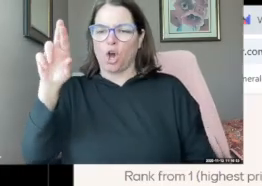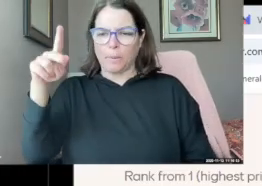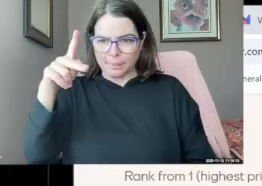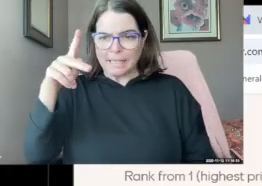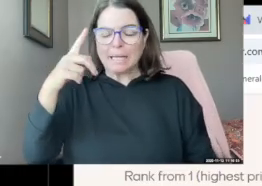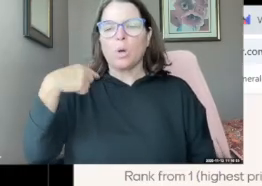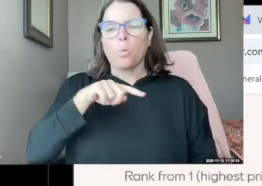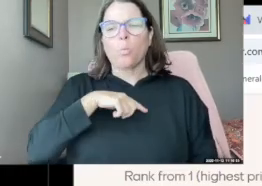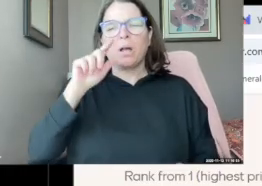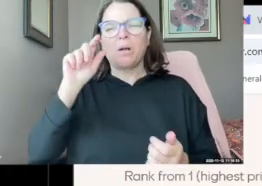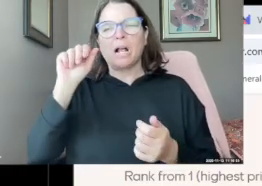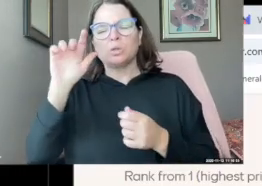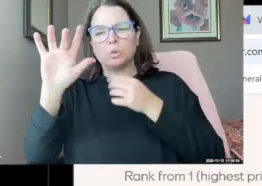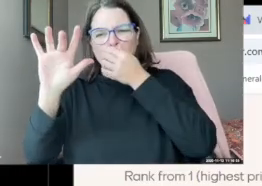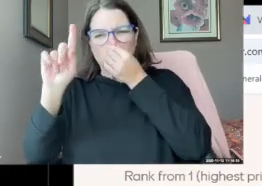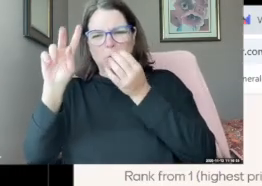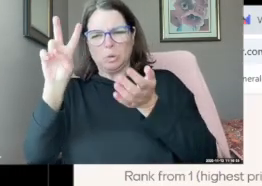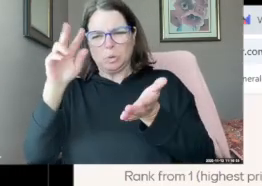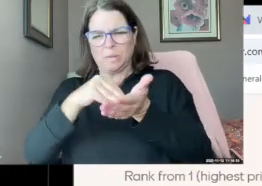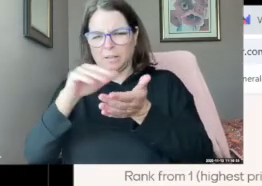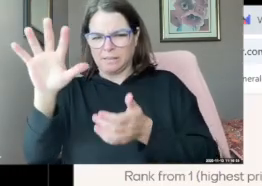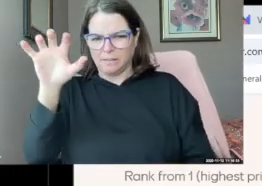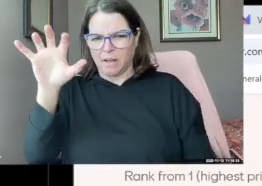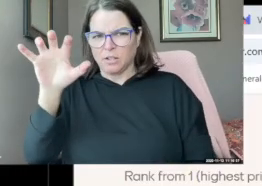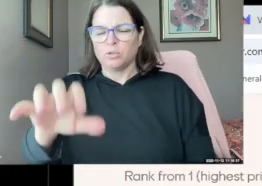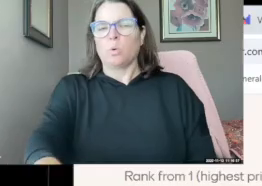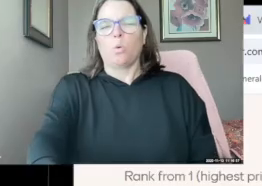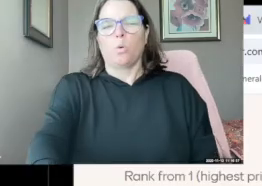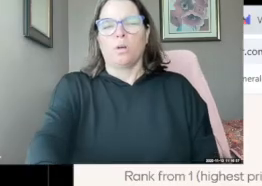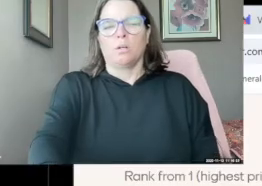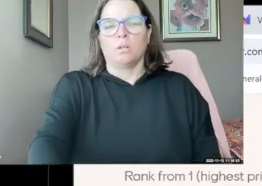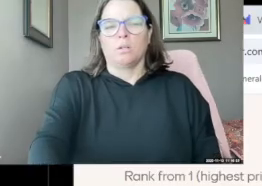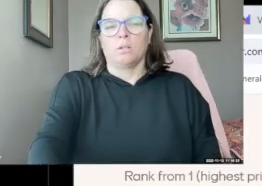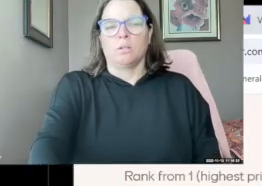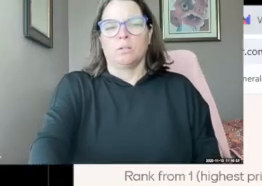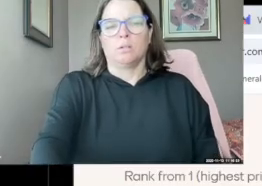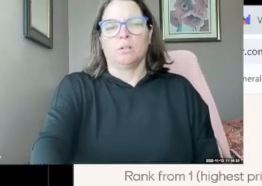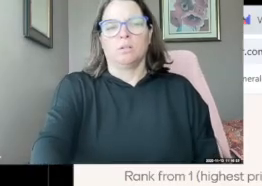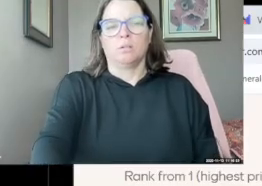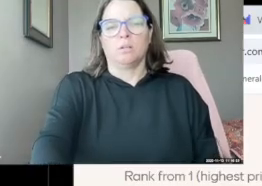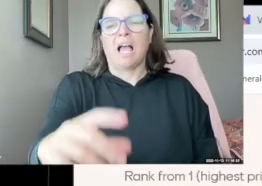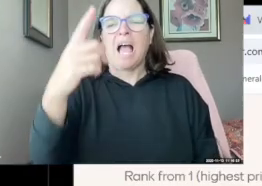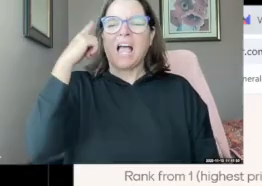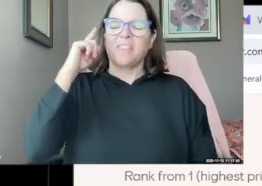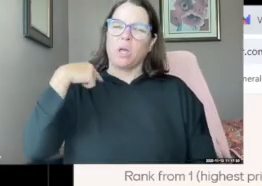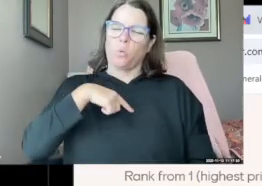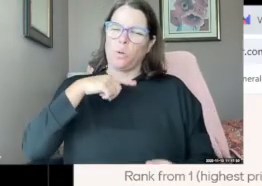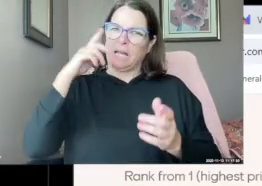its when we were ramping down from CVRP, we were at